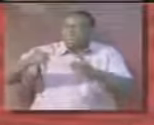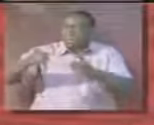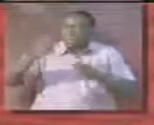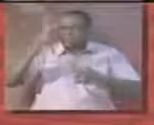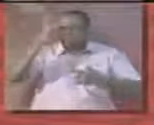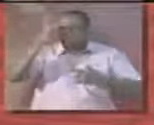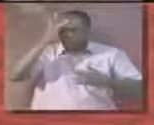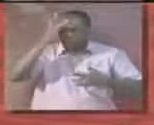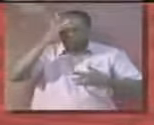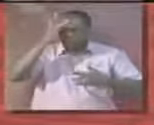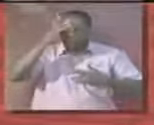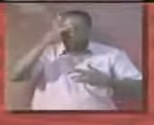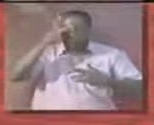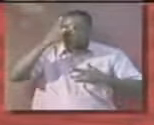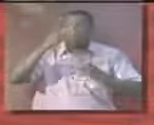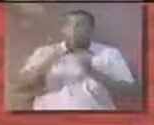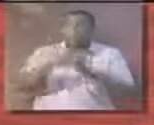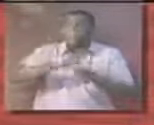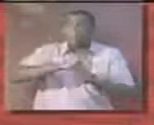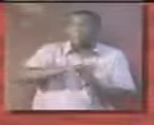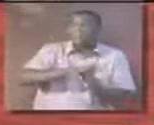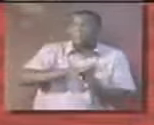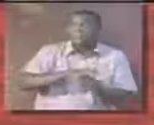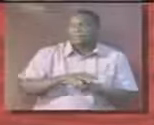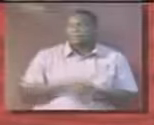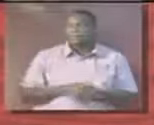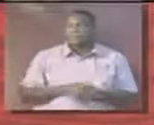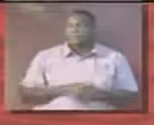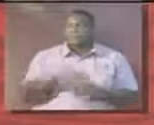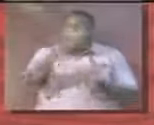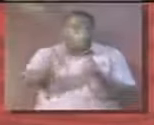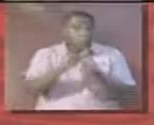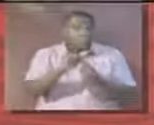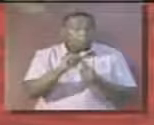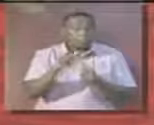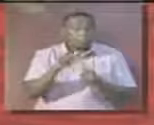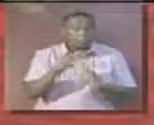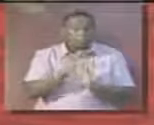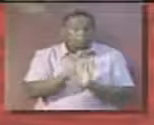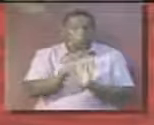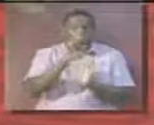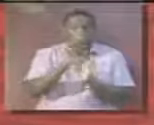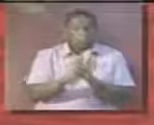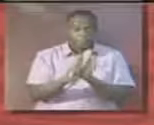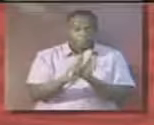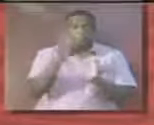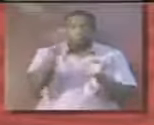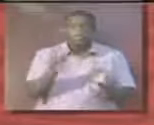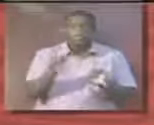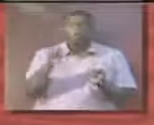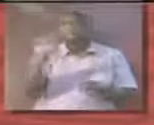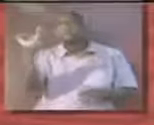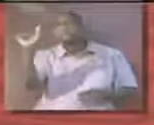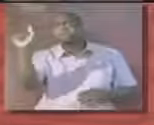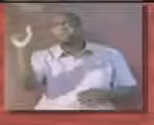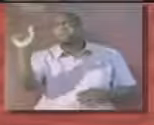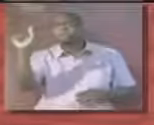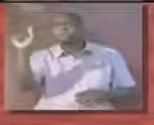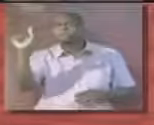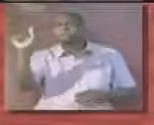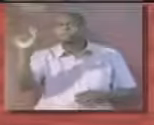would recall, in February, a decision was taken to remove ARIMA from the grid, given the low number of